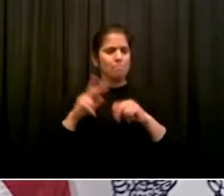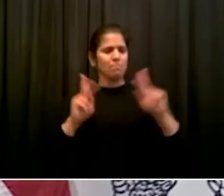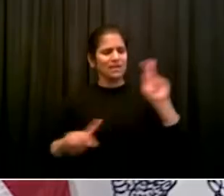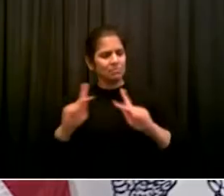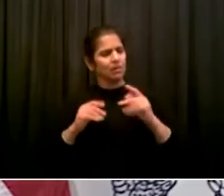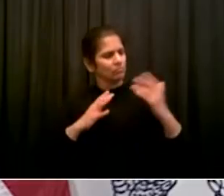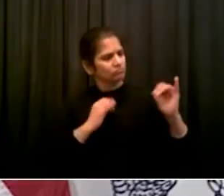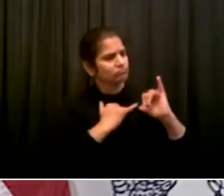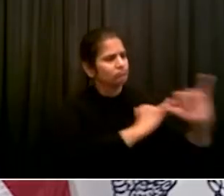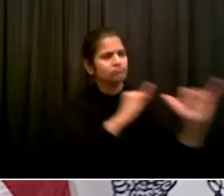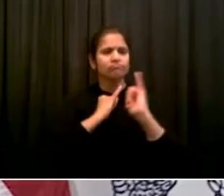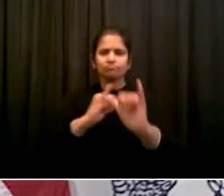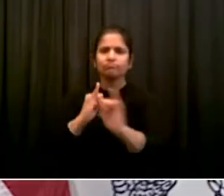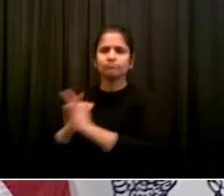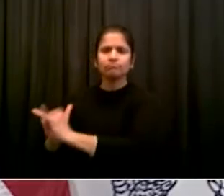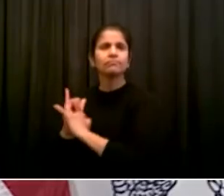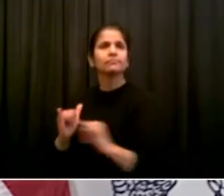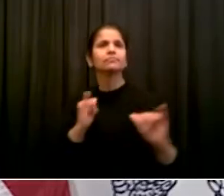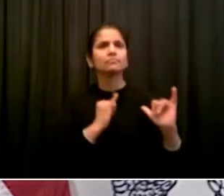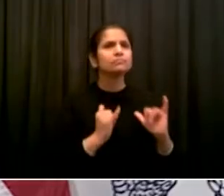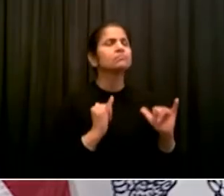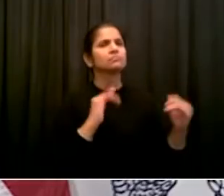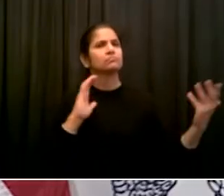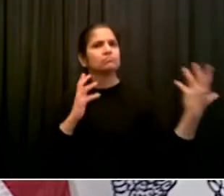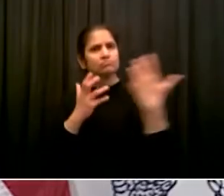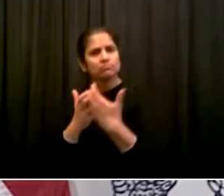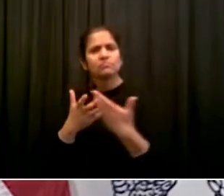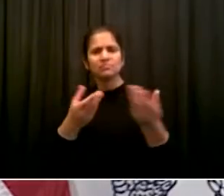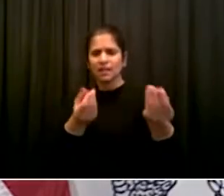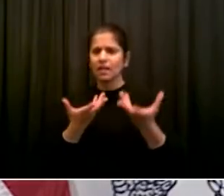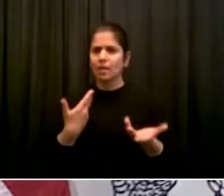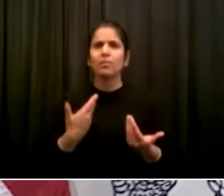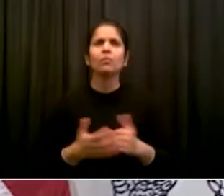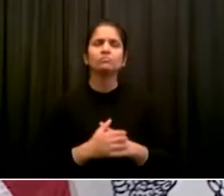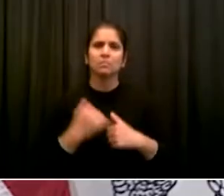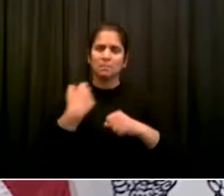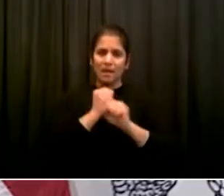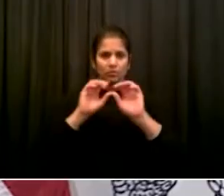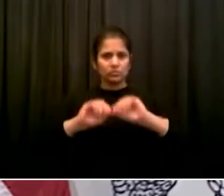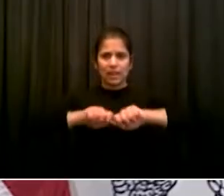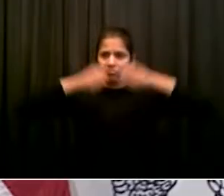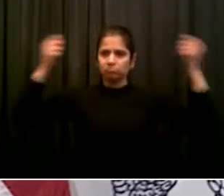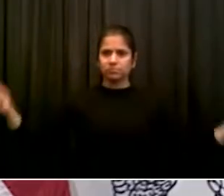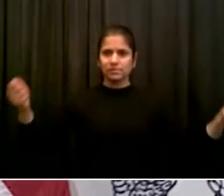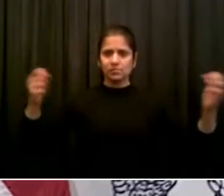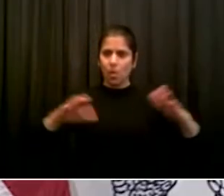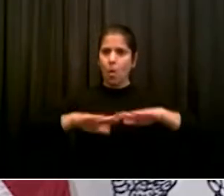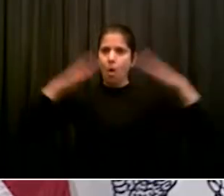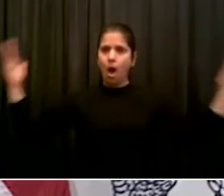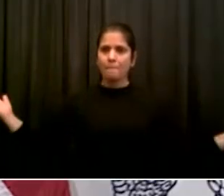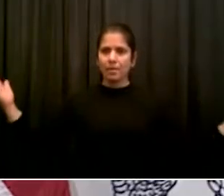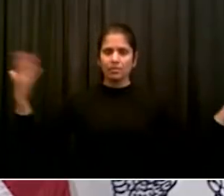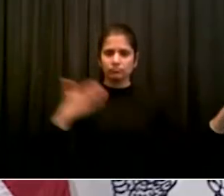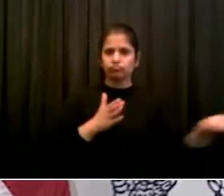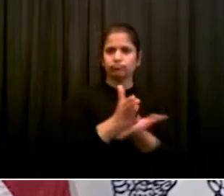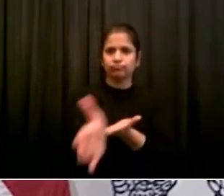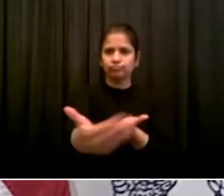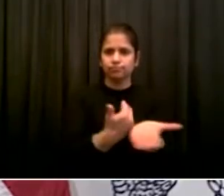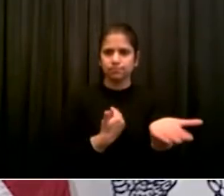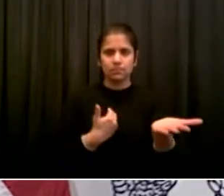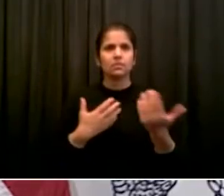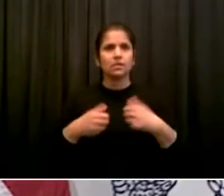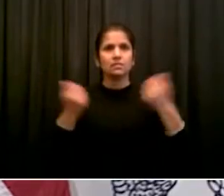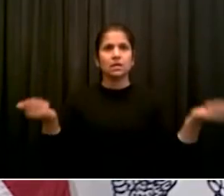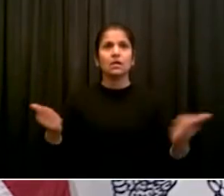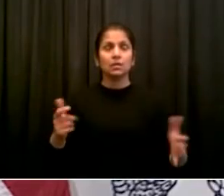to formalize that process further. We want it to be more transparent. We want the public to understand it better. How the good work that officers do